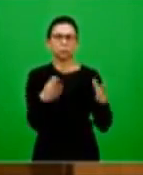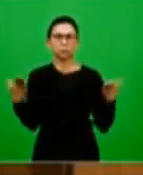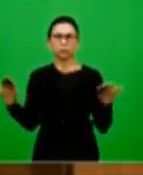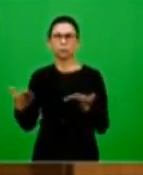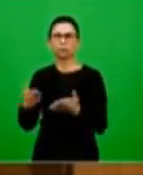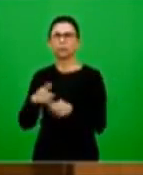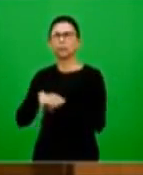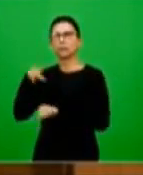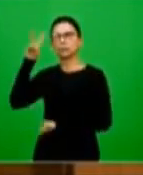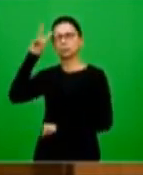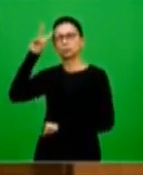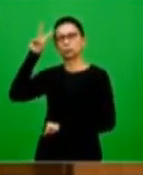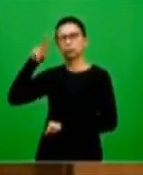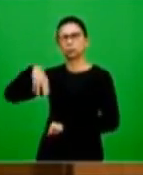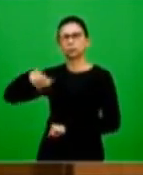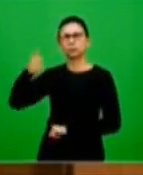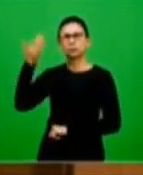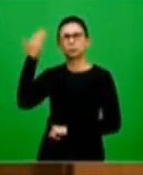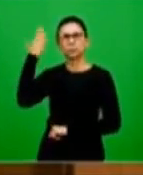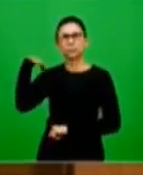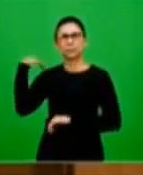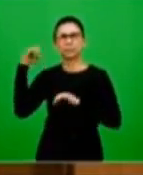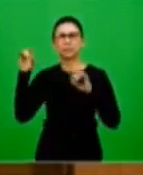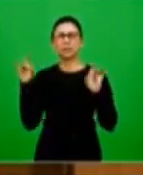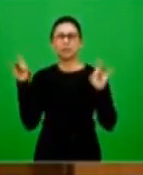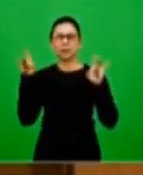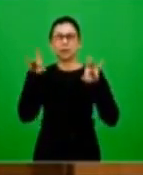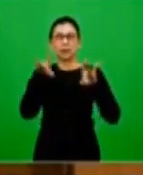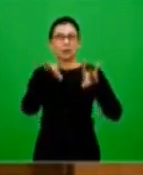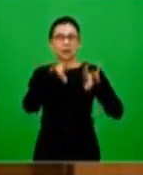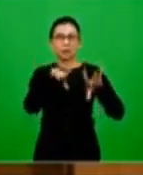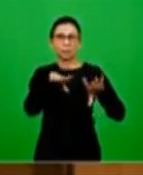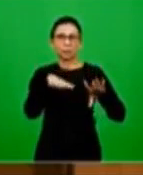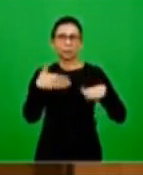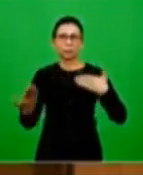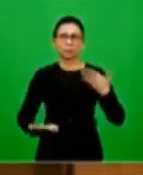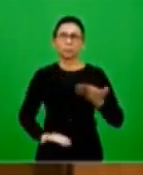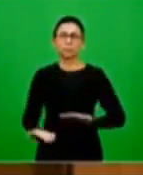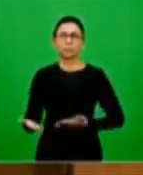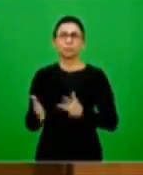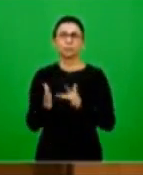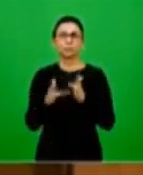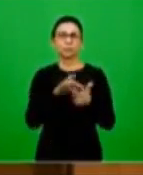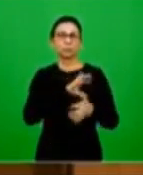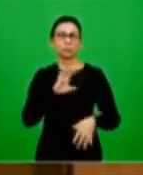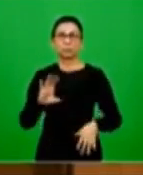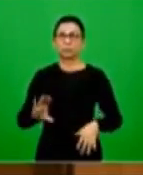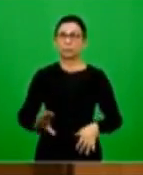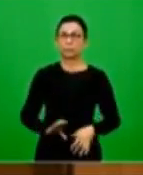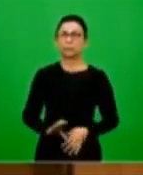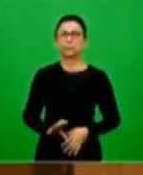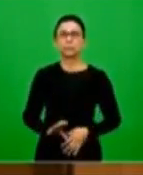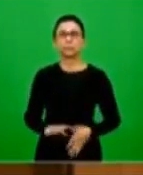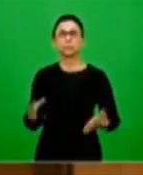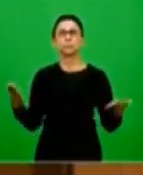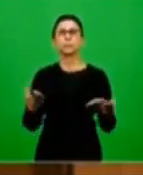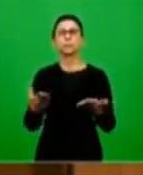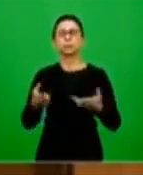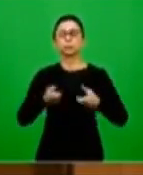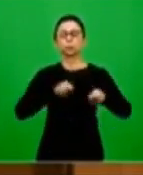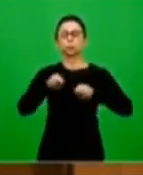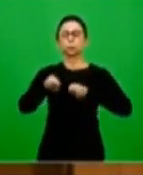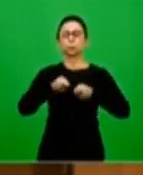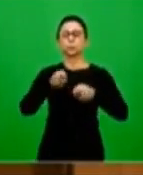prophetic church to became prophetic instead of remaining. The